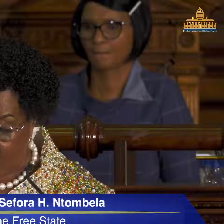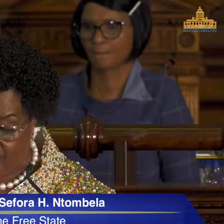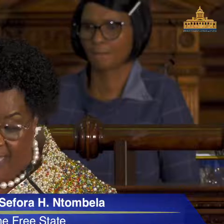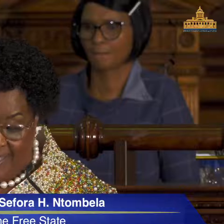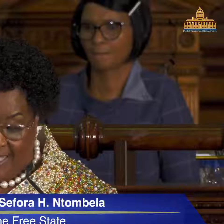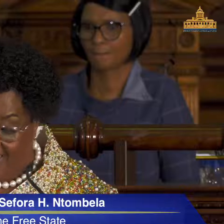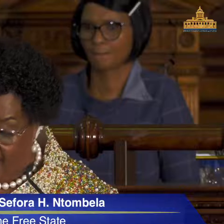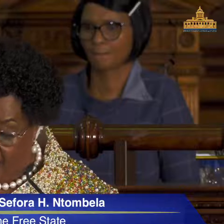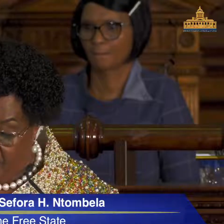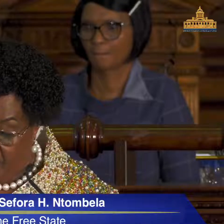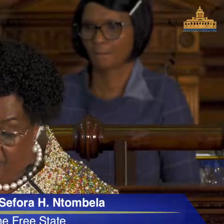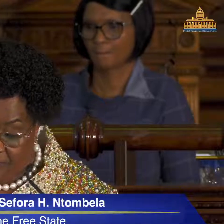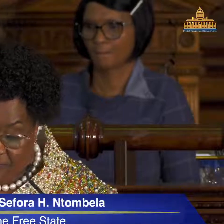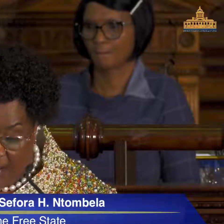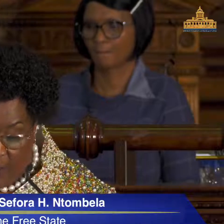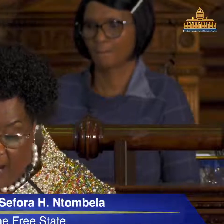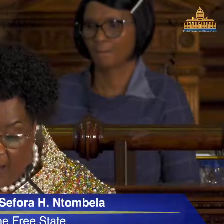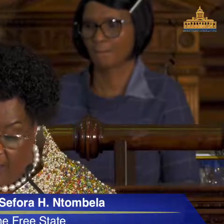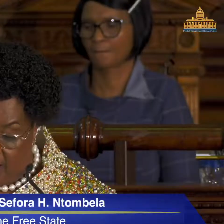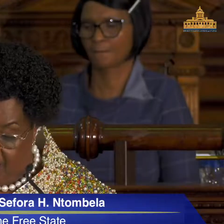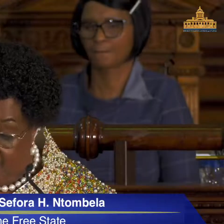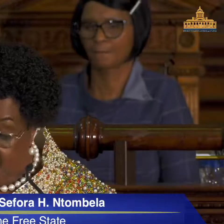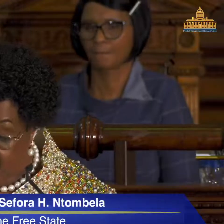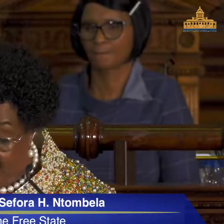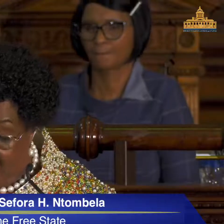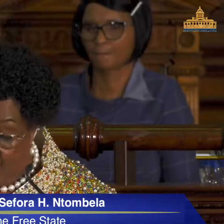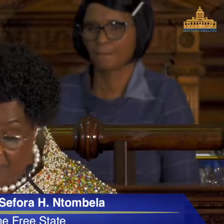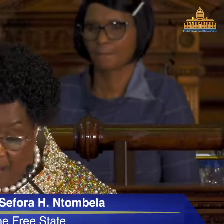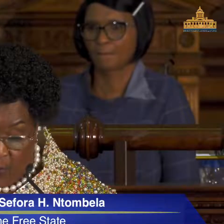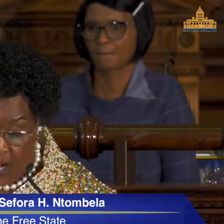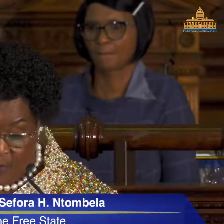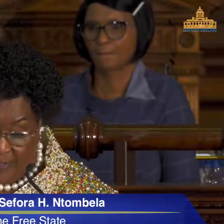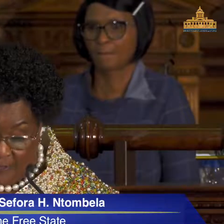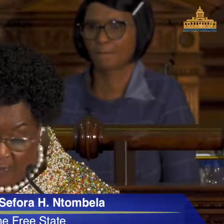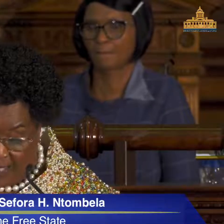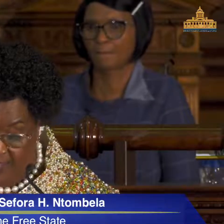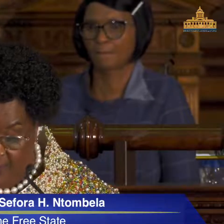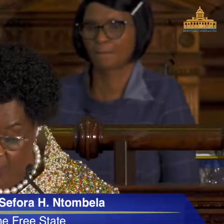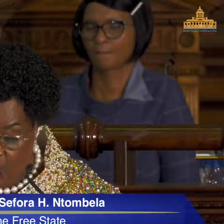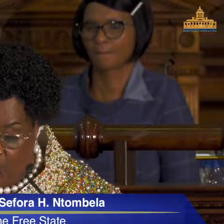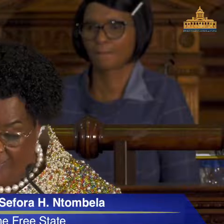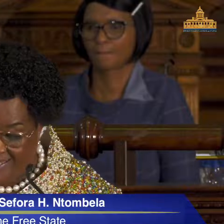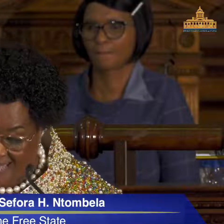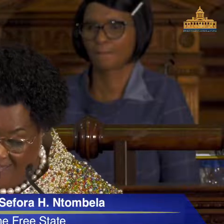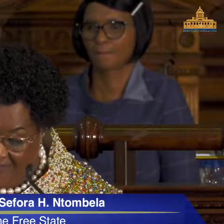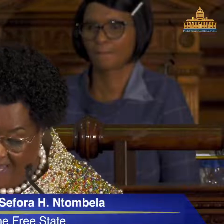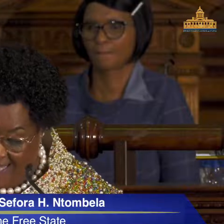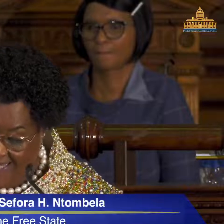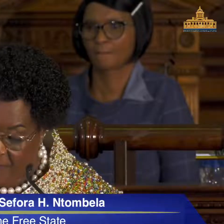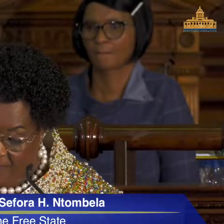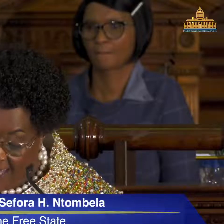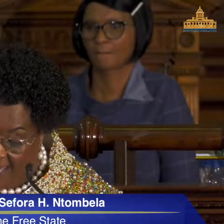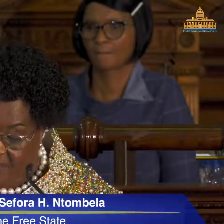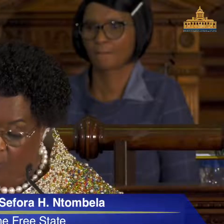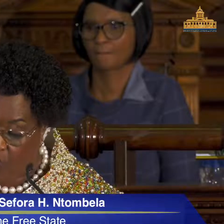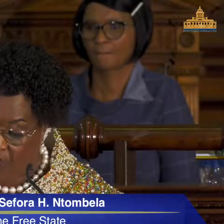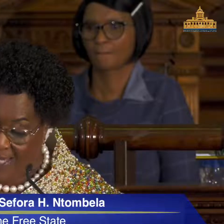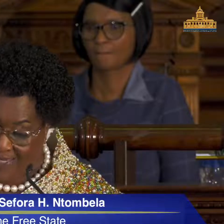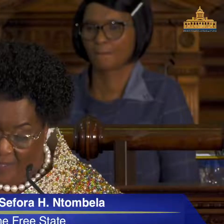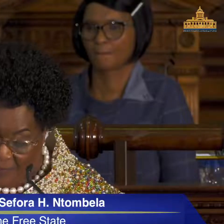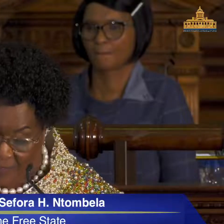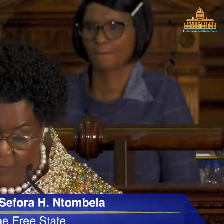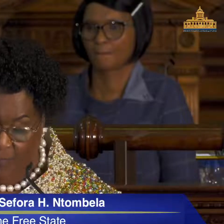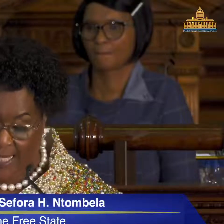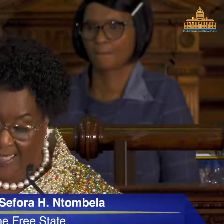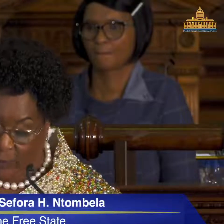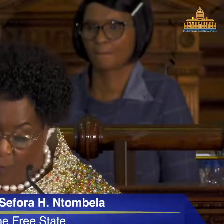important values that power our democracy. We serve at the behest of